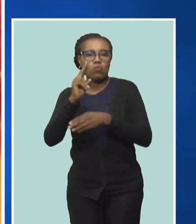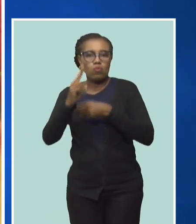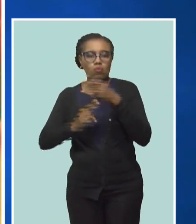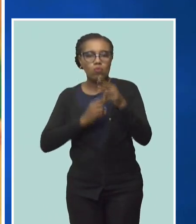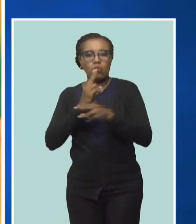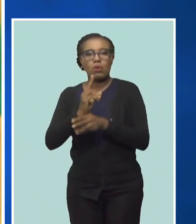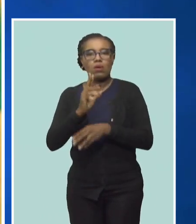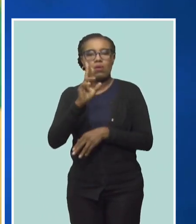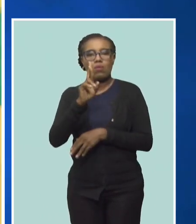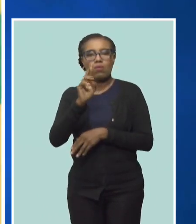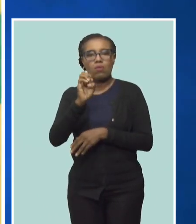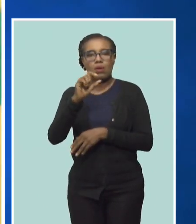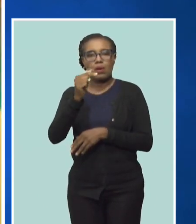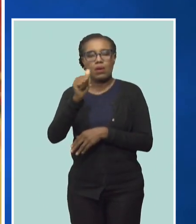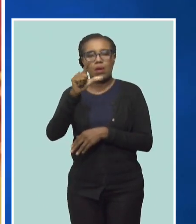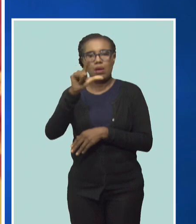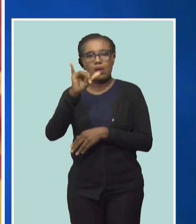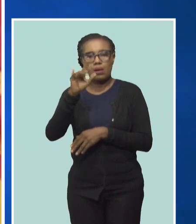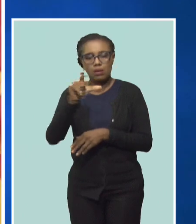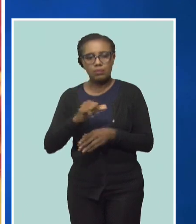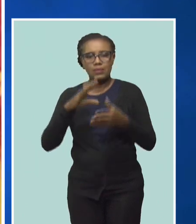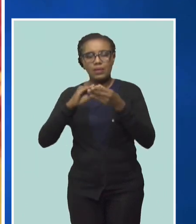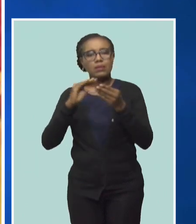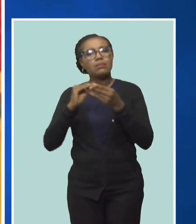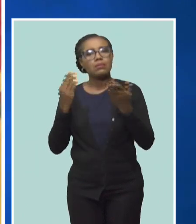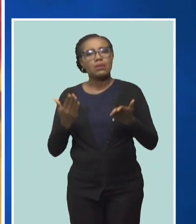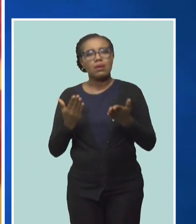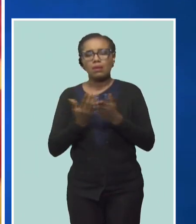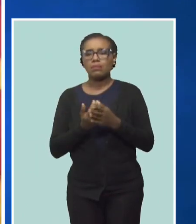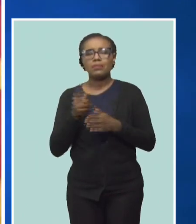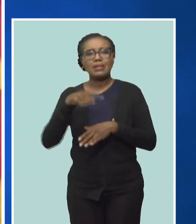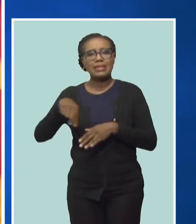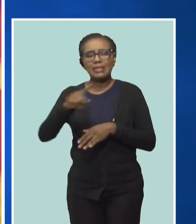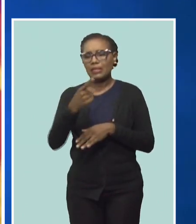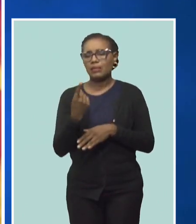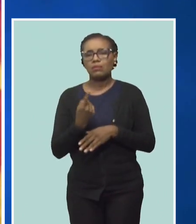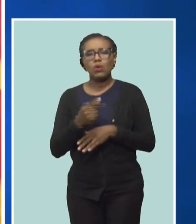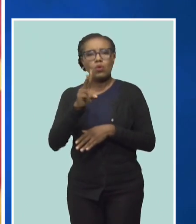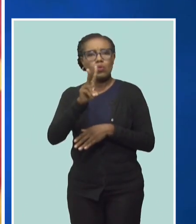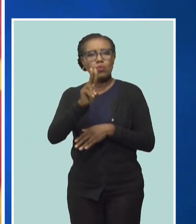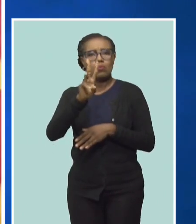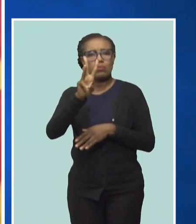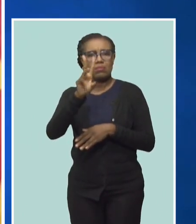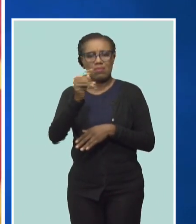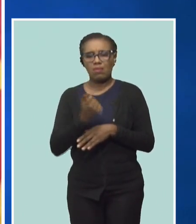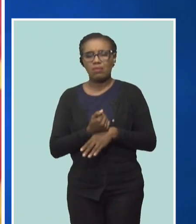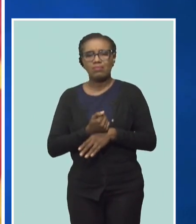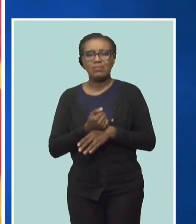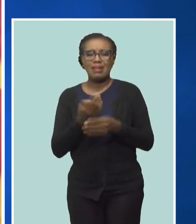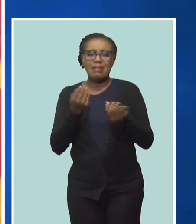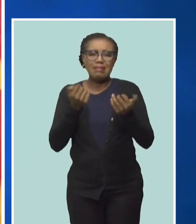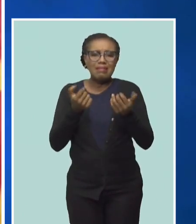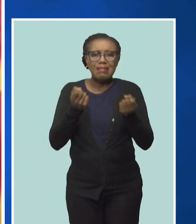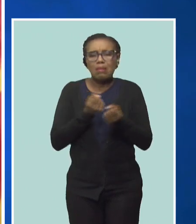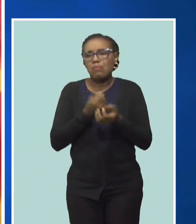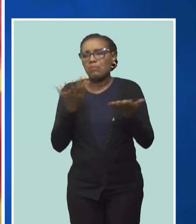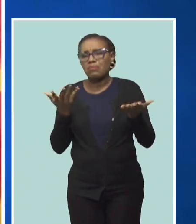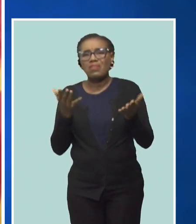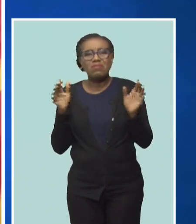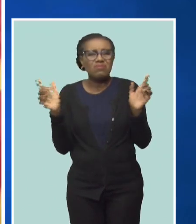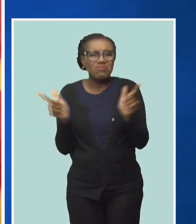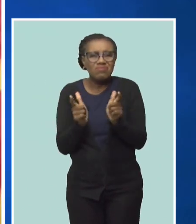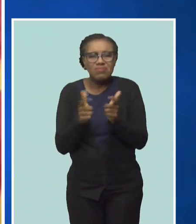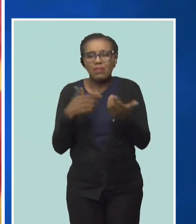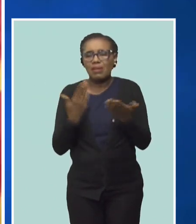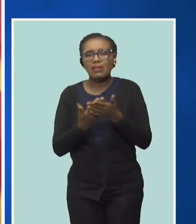as a global space. The UWI, even with its limited resources, cannot afford to view the world only as a local or regional